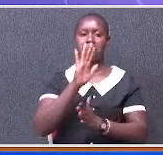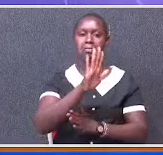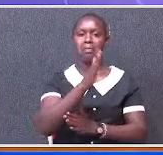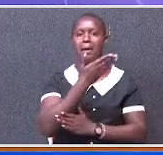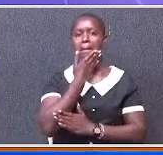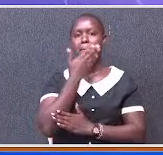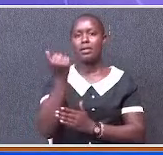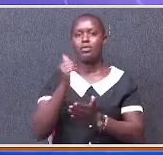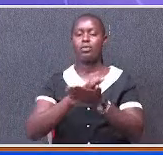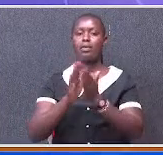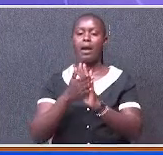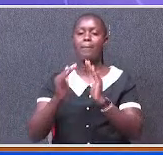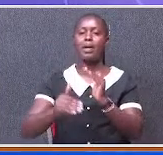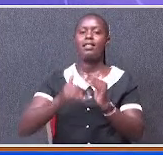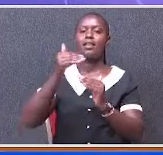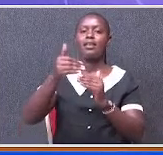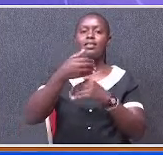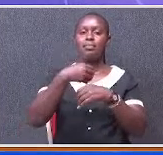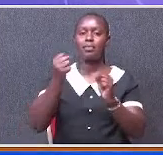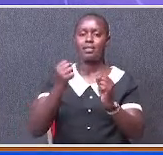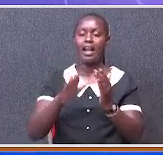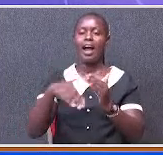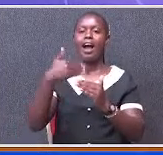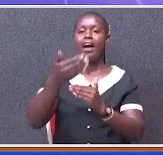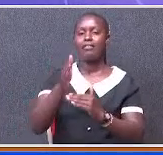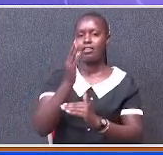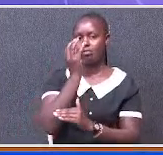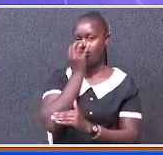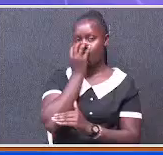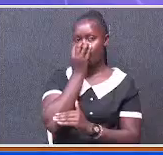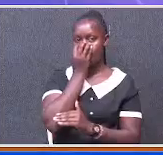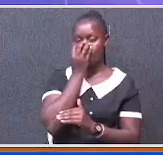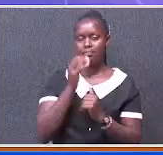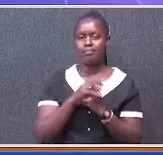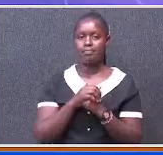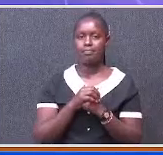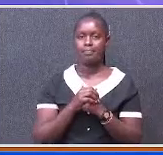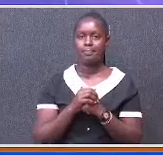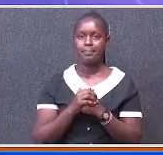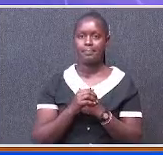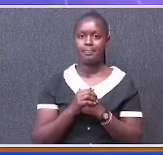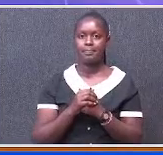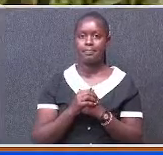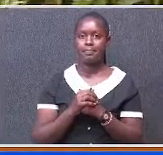to take over the presidency from William Ruto. Paul Kirubi with more.